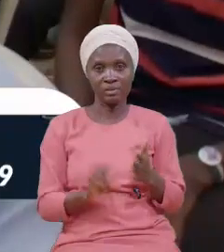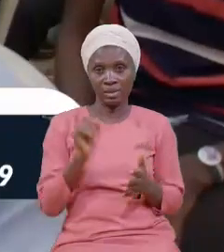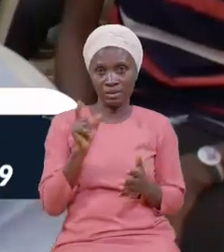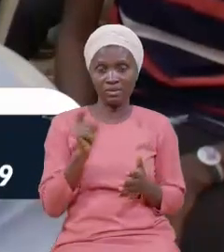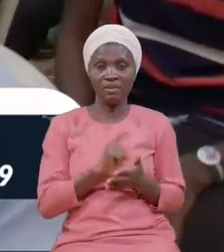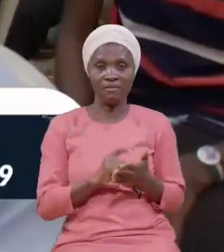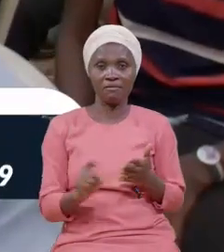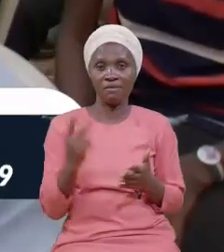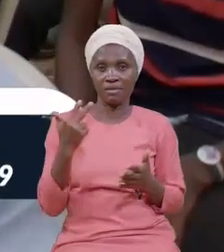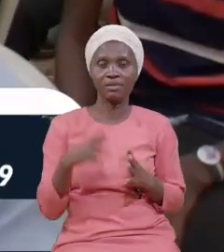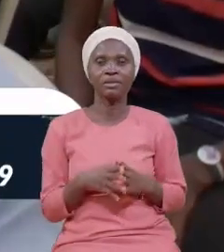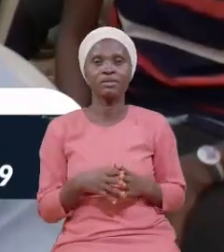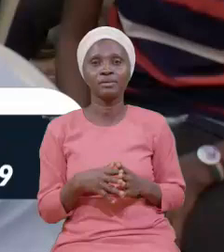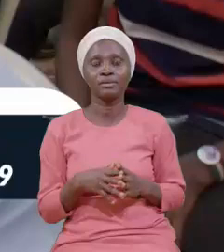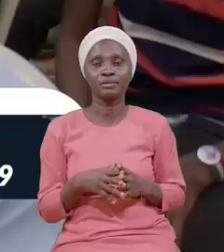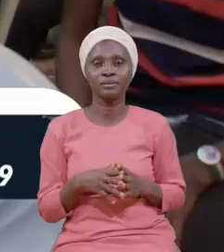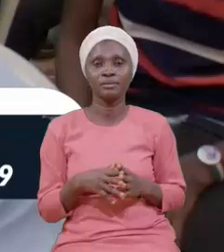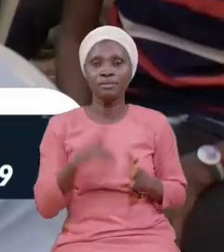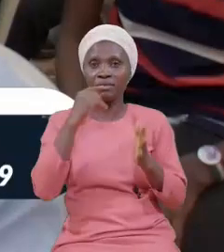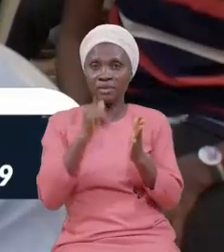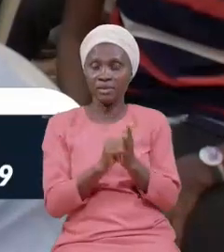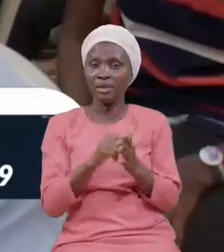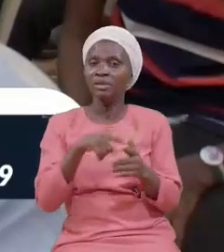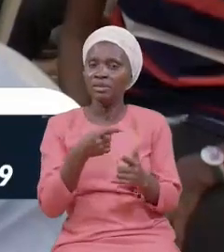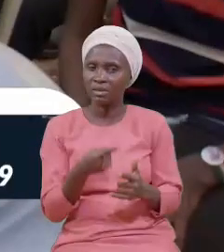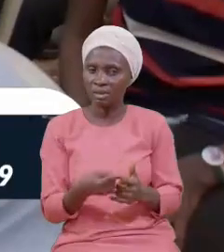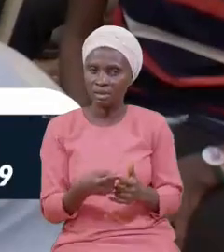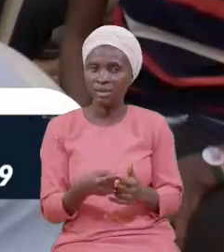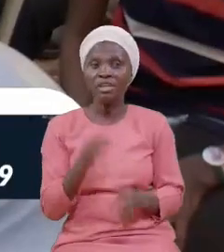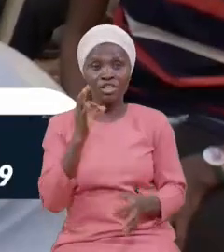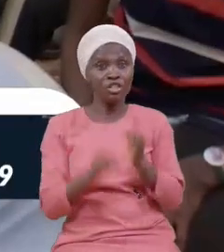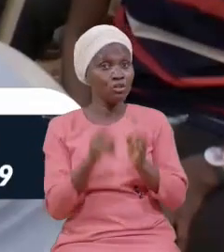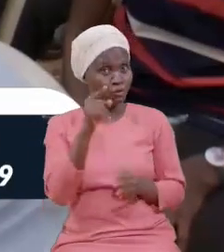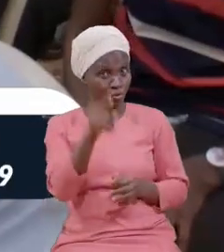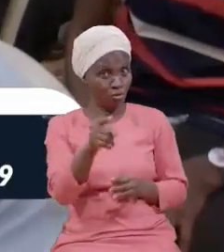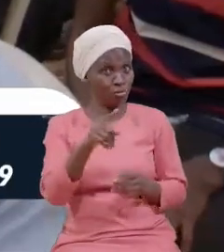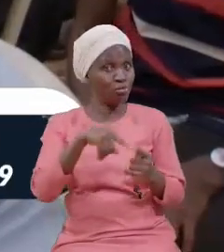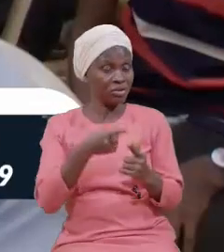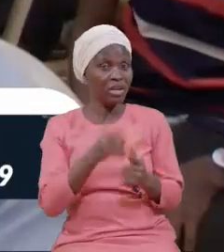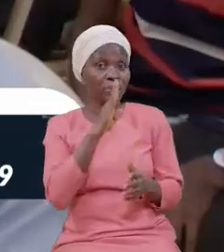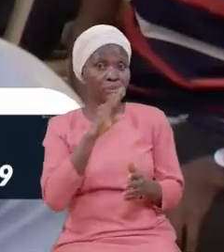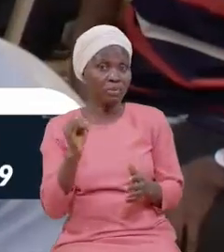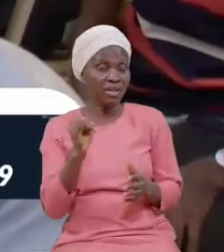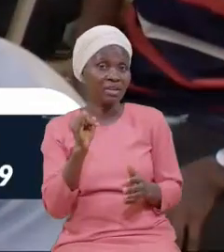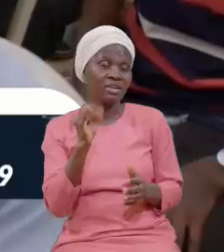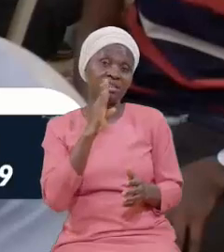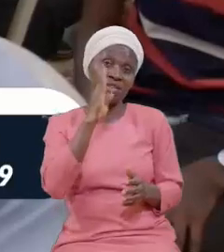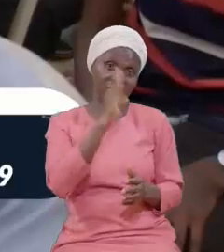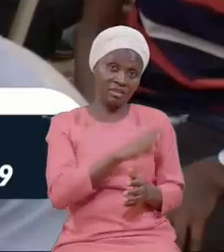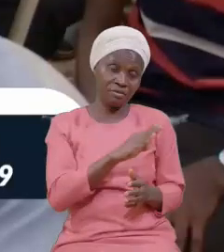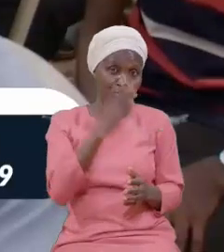ye then, being evil, know how to give good gifts unto your children,